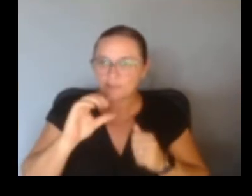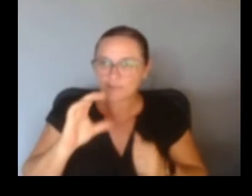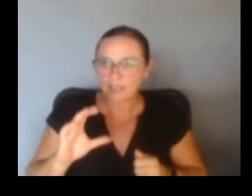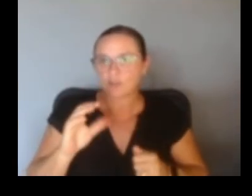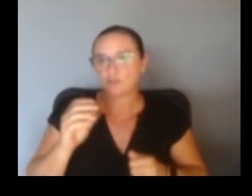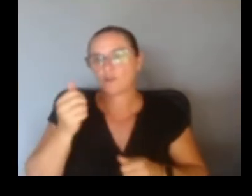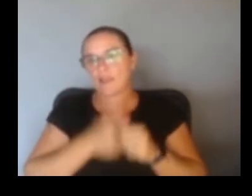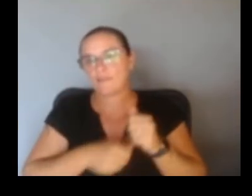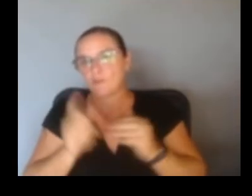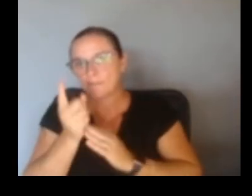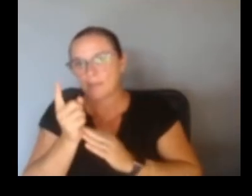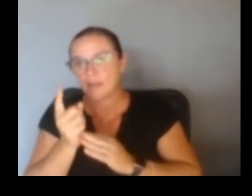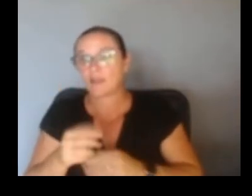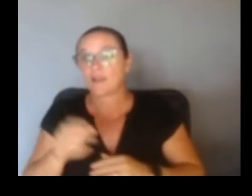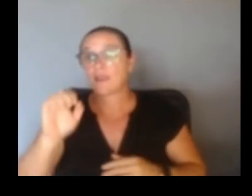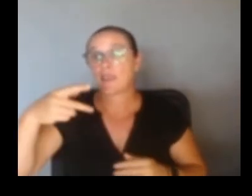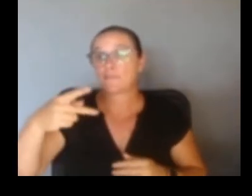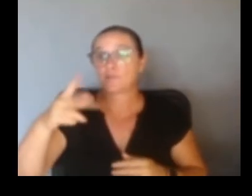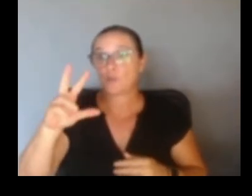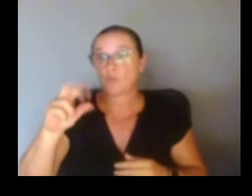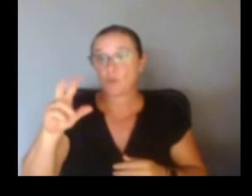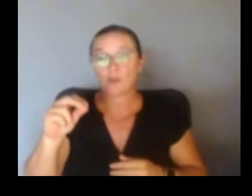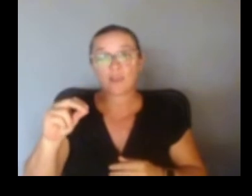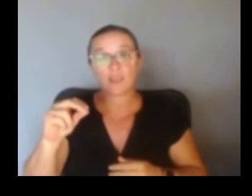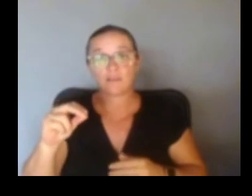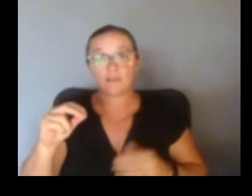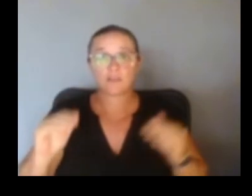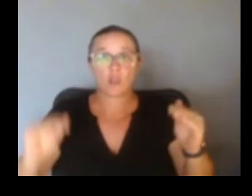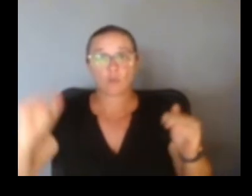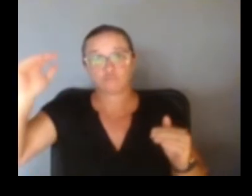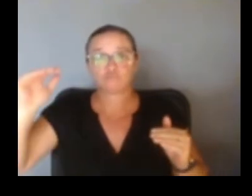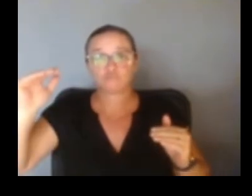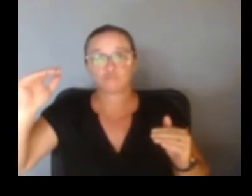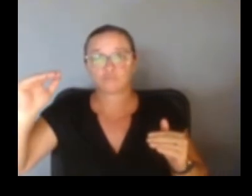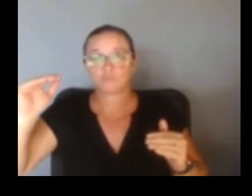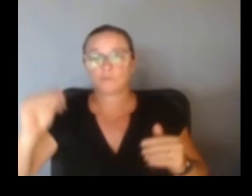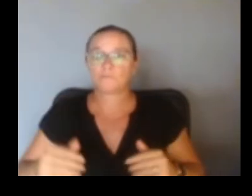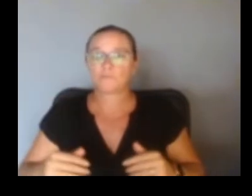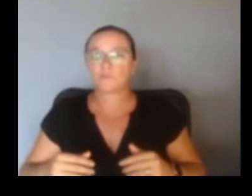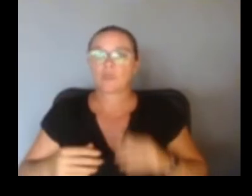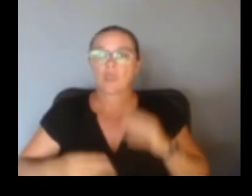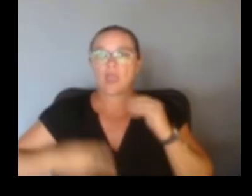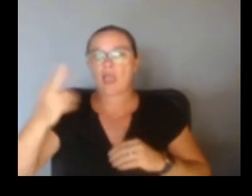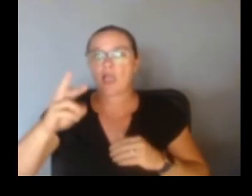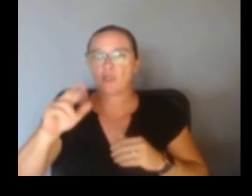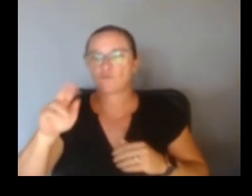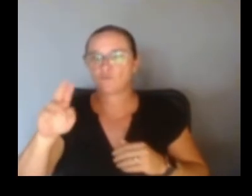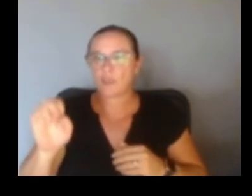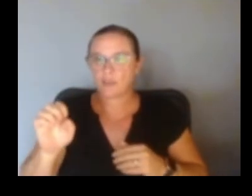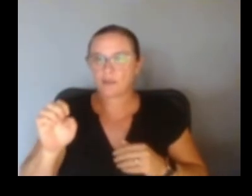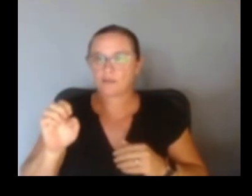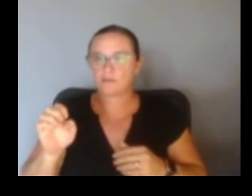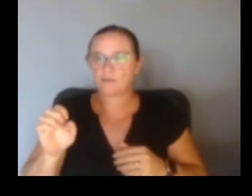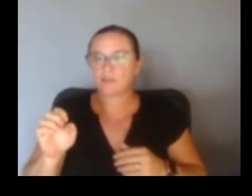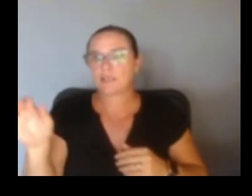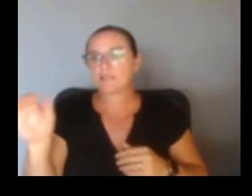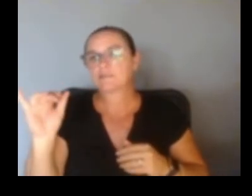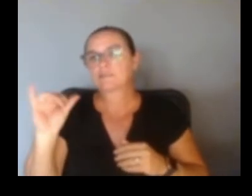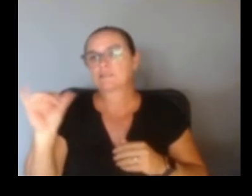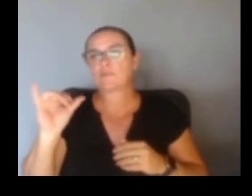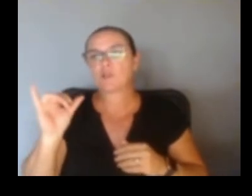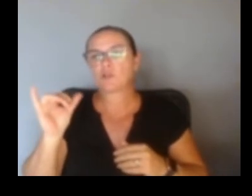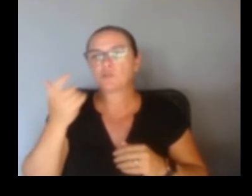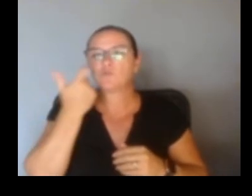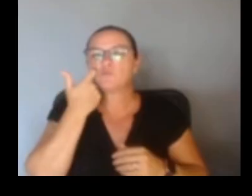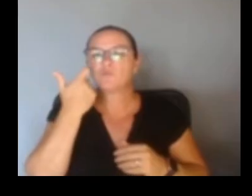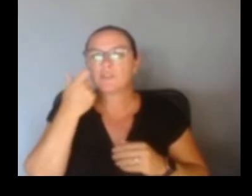30 plots quite highly here, a very high discharge rate, similar to many of the most recent episodes, and